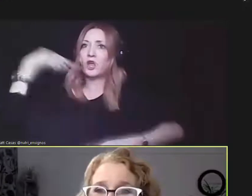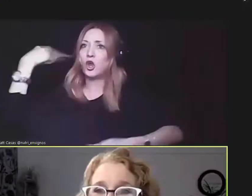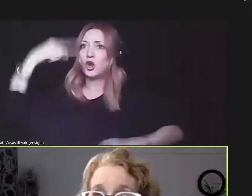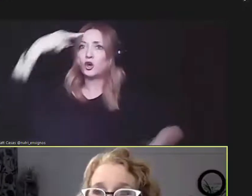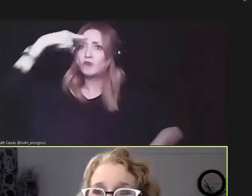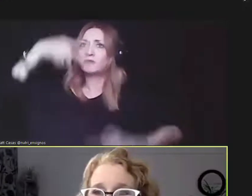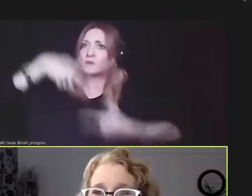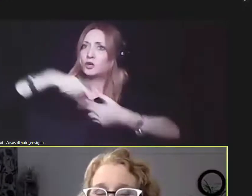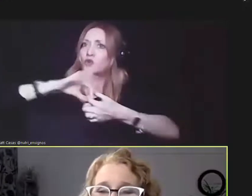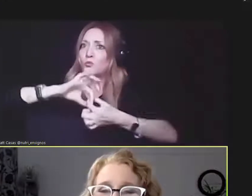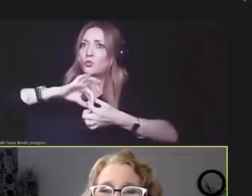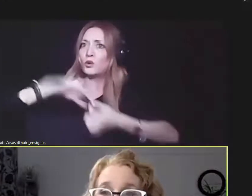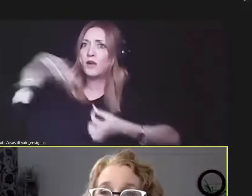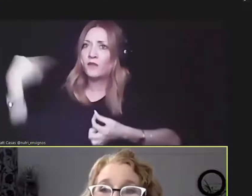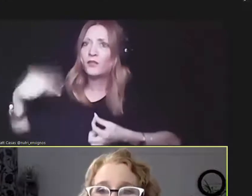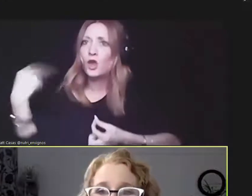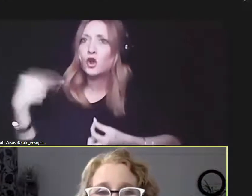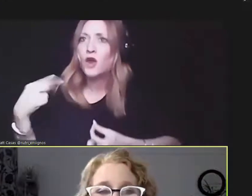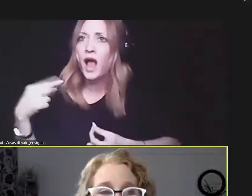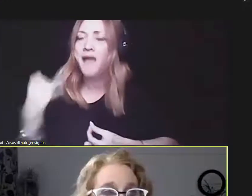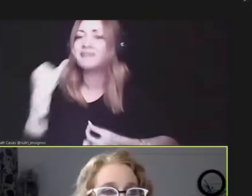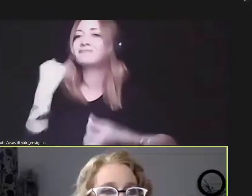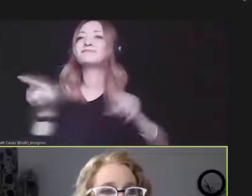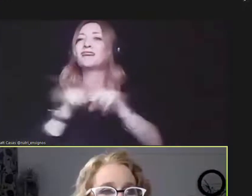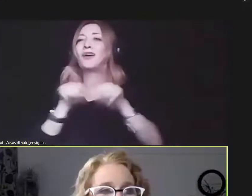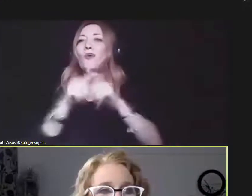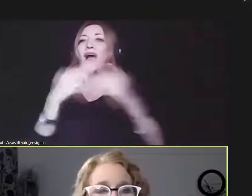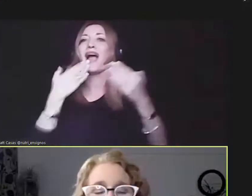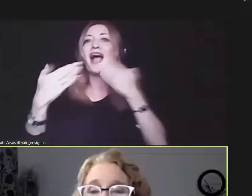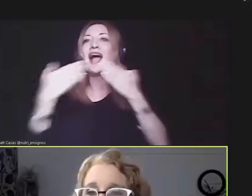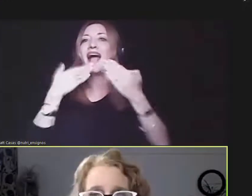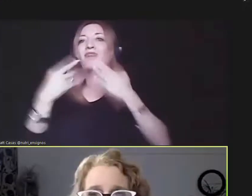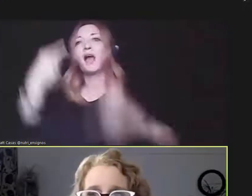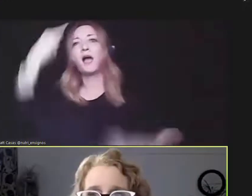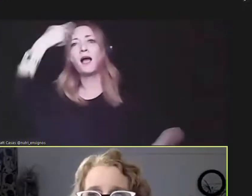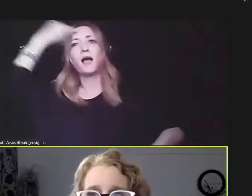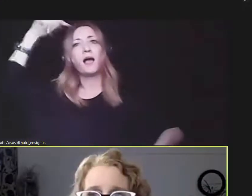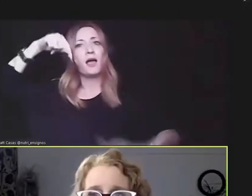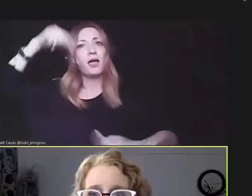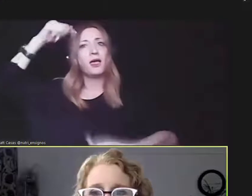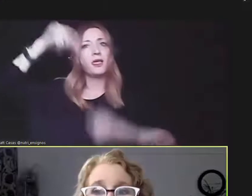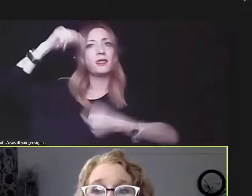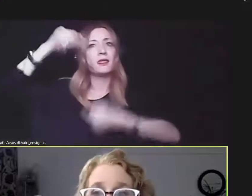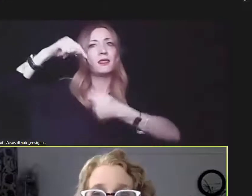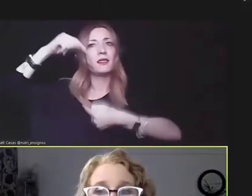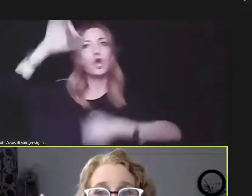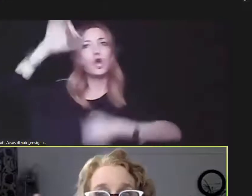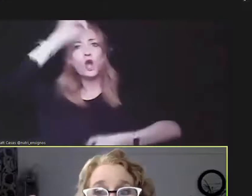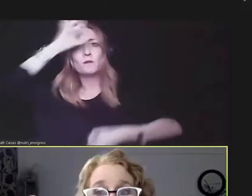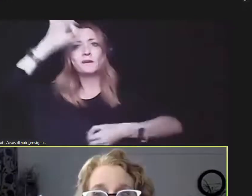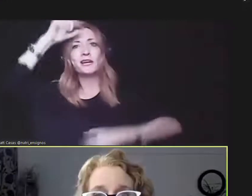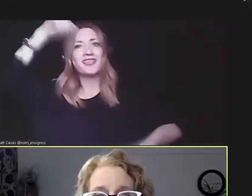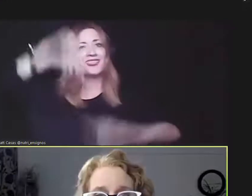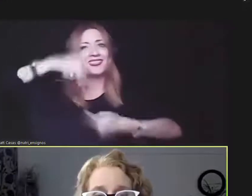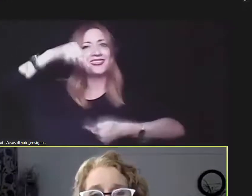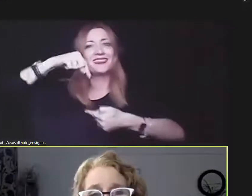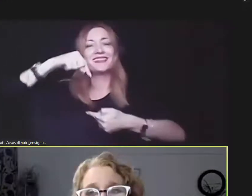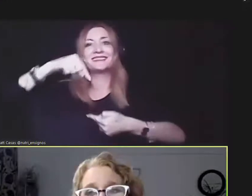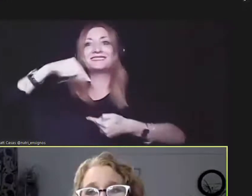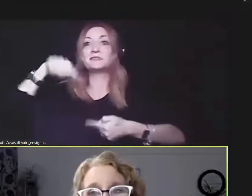have discussions, can really influence your sleep patterns and your